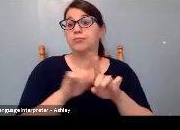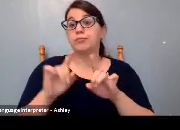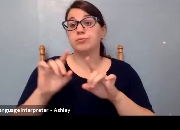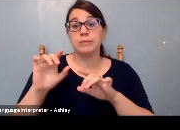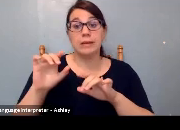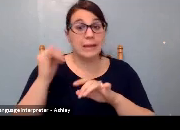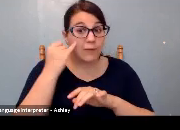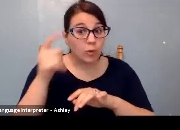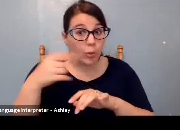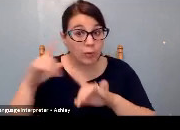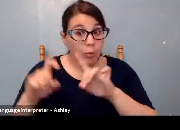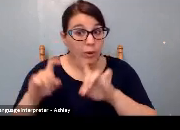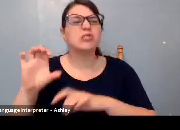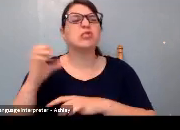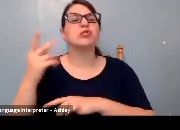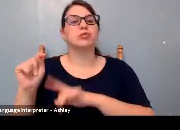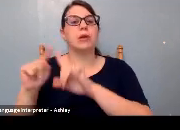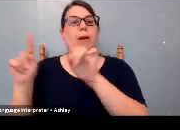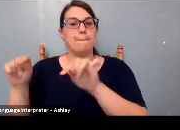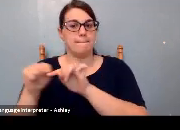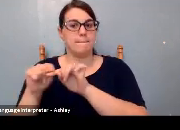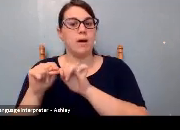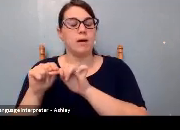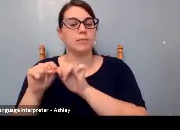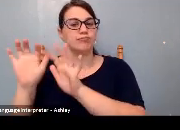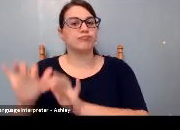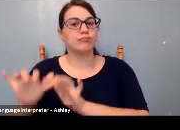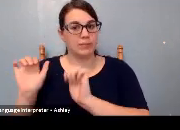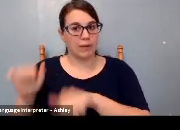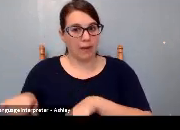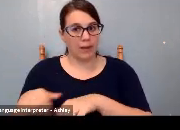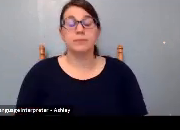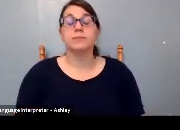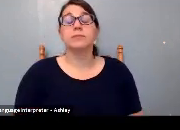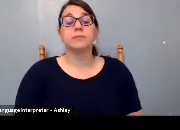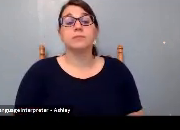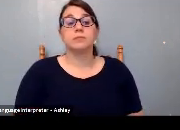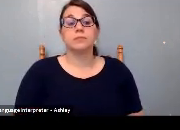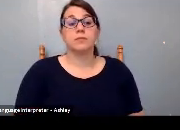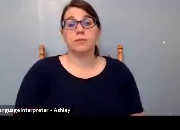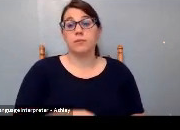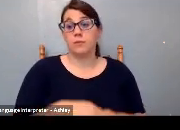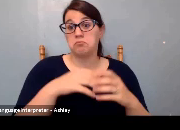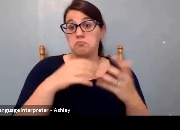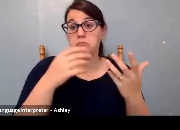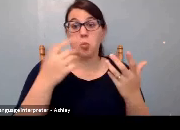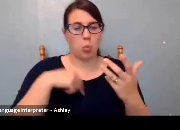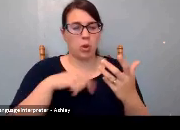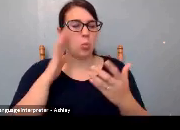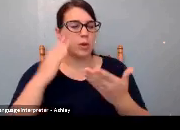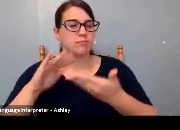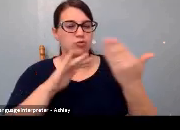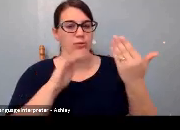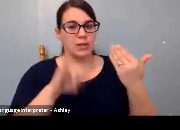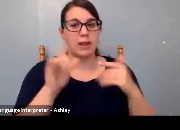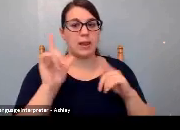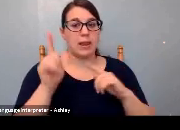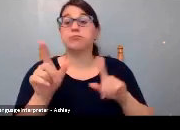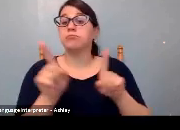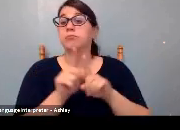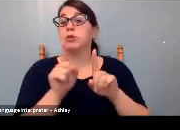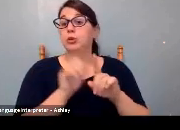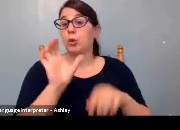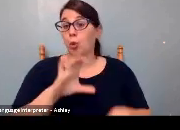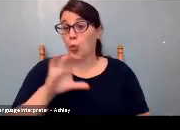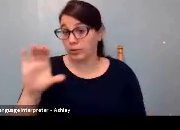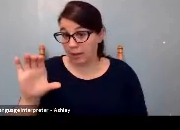presentation. Closed captioning and sign language interpreter are available for all sessions. You can find and click closed